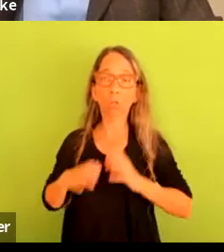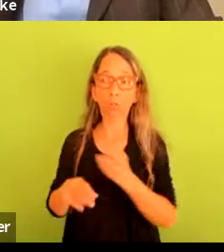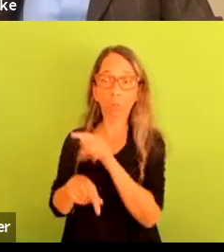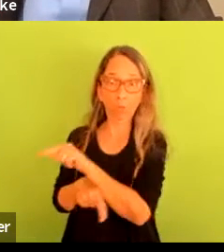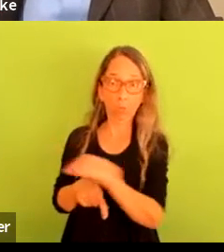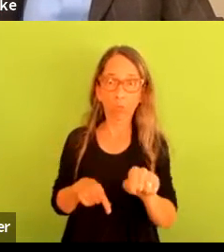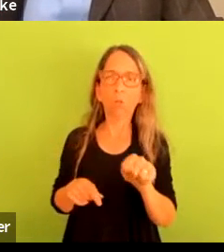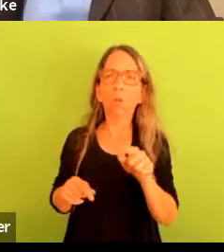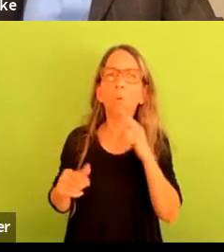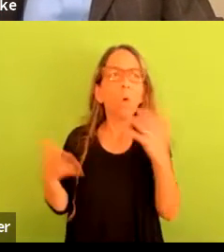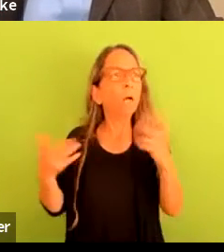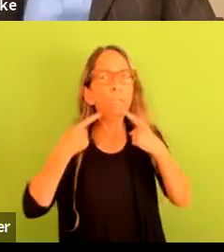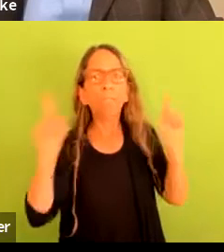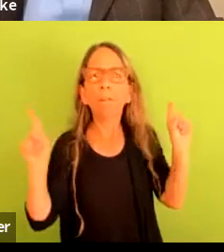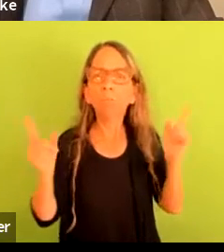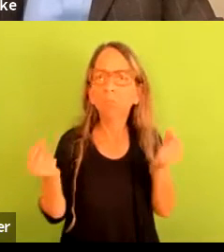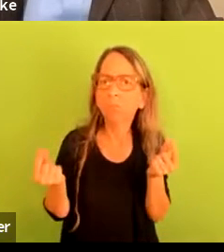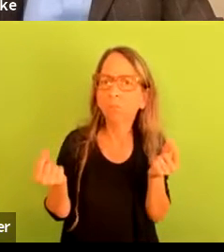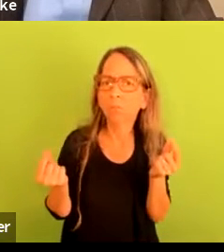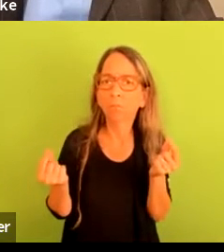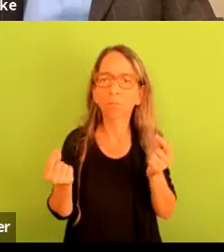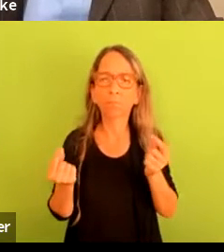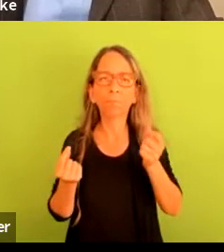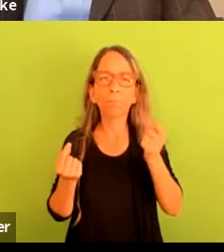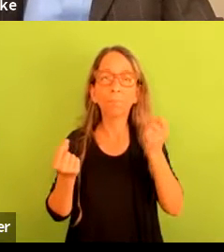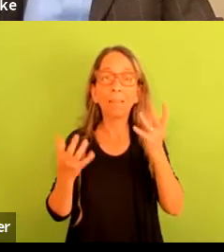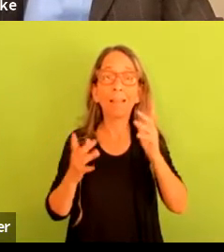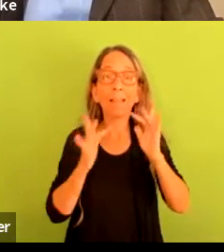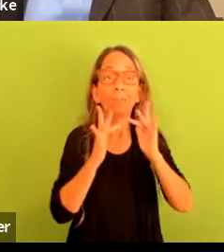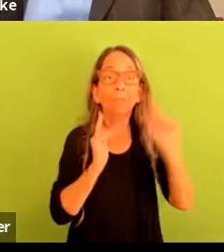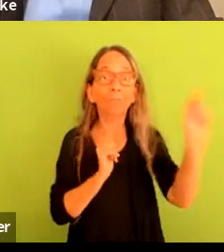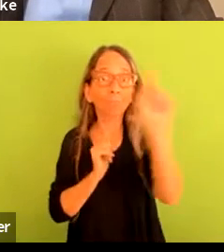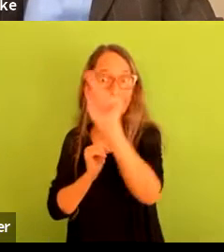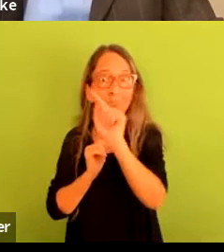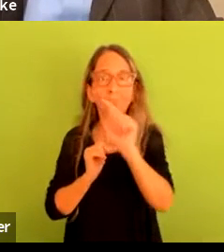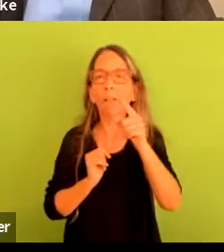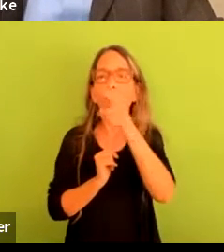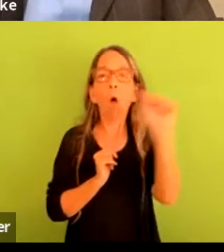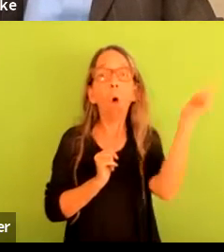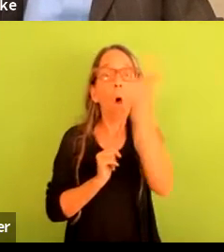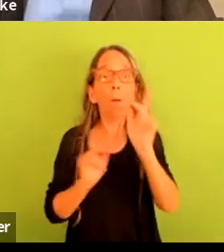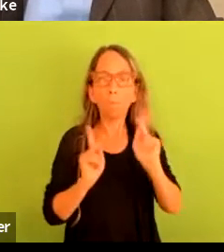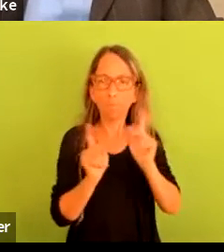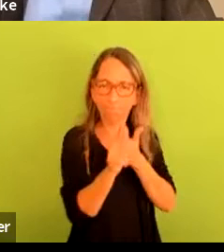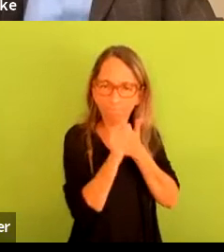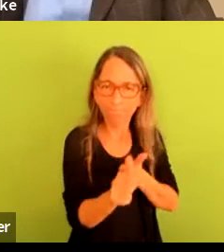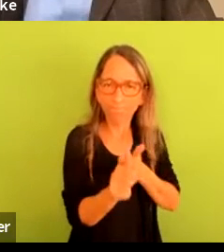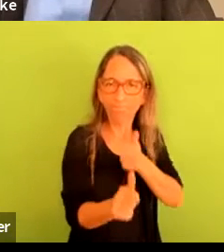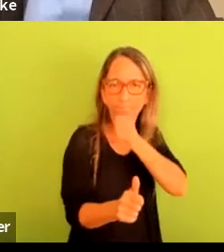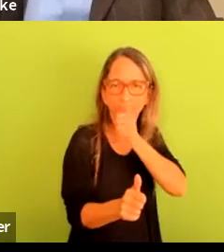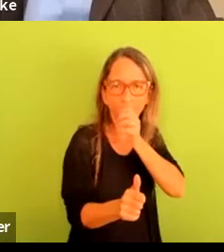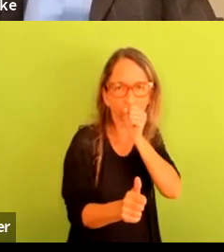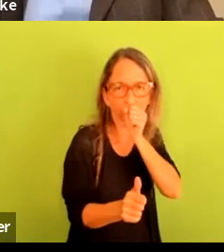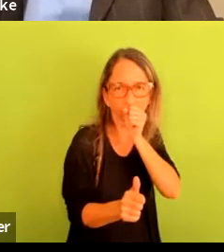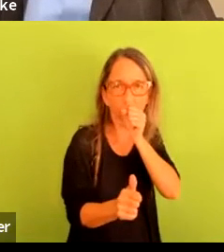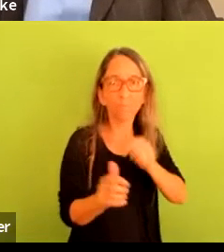services, again, everyone here is 100% compliant with privacy. They really just want it to be effective, even if they